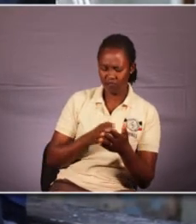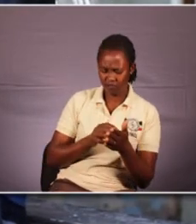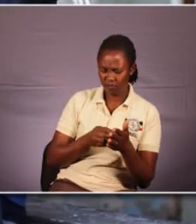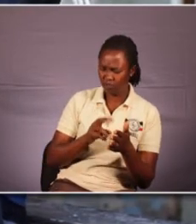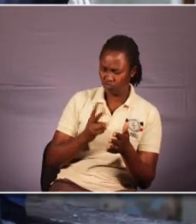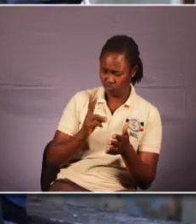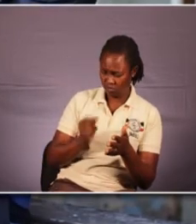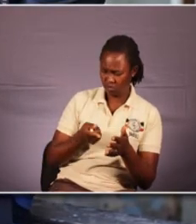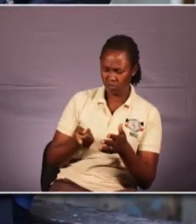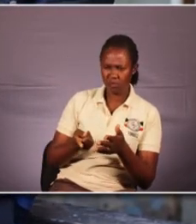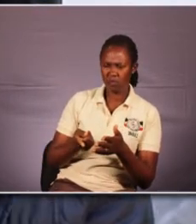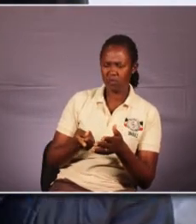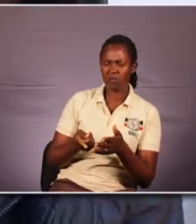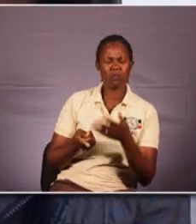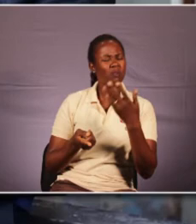20?